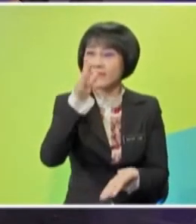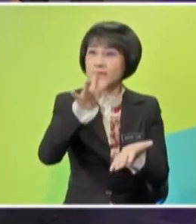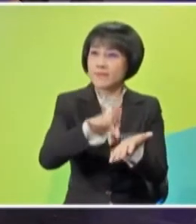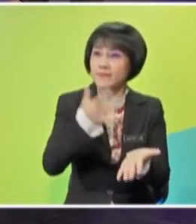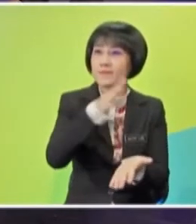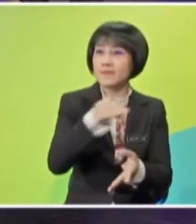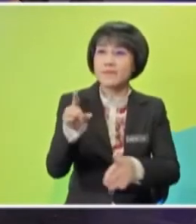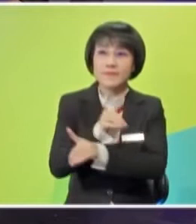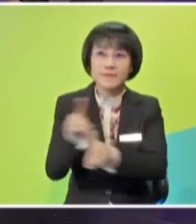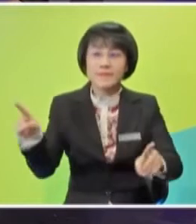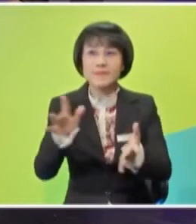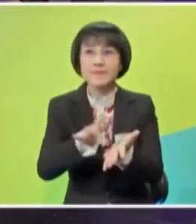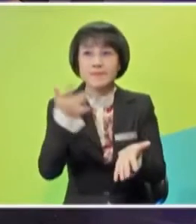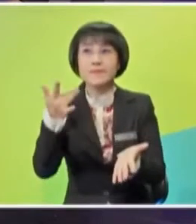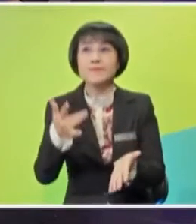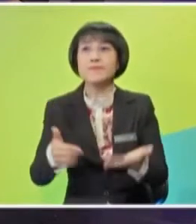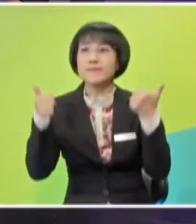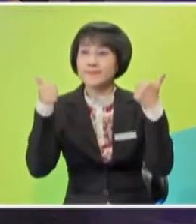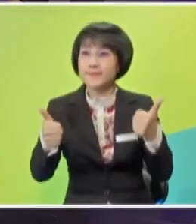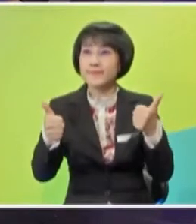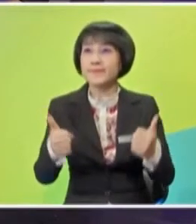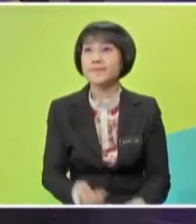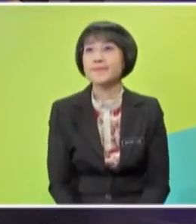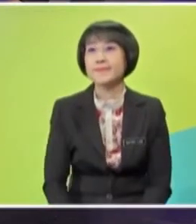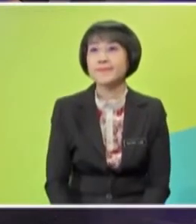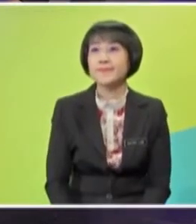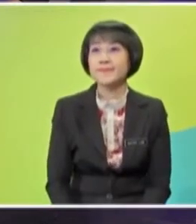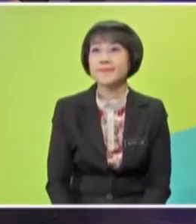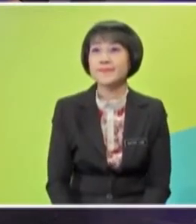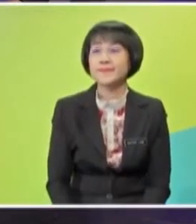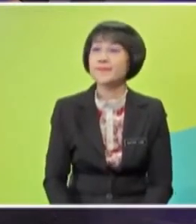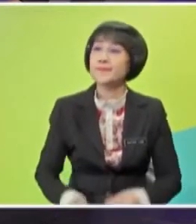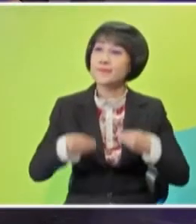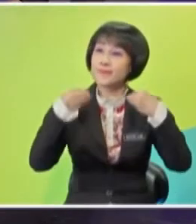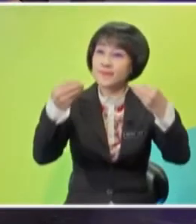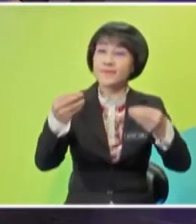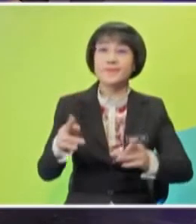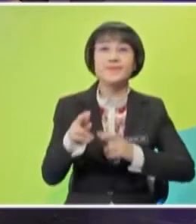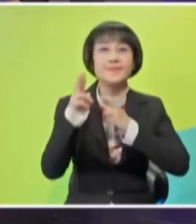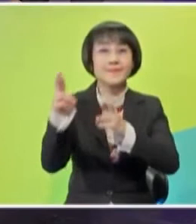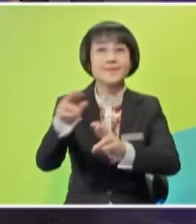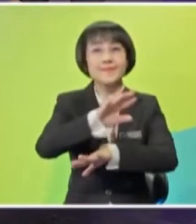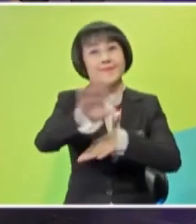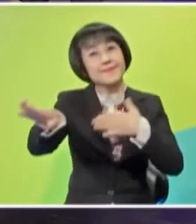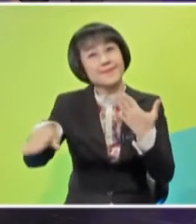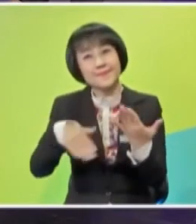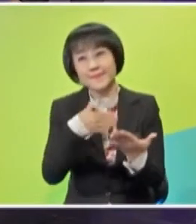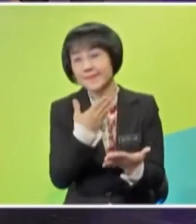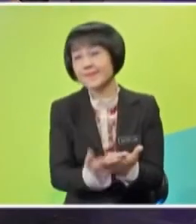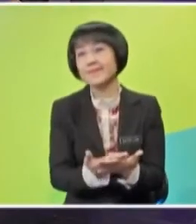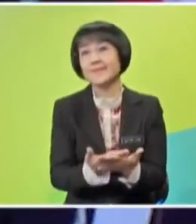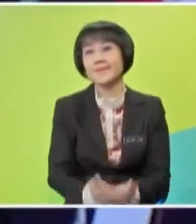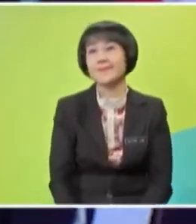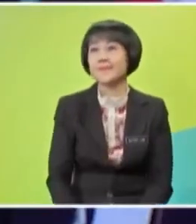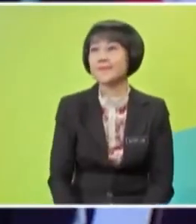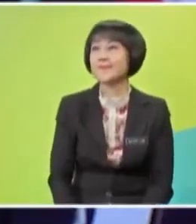each option. They have done well. So why don't we give award to all of them? All of them. So here we go.